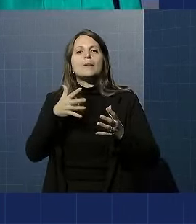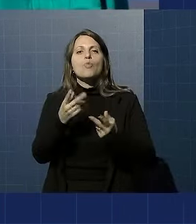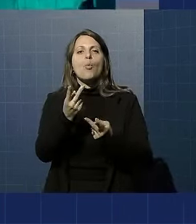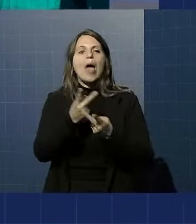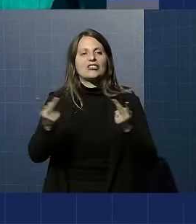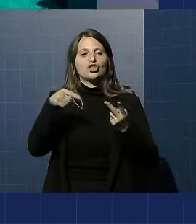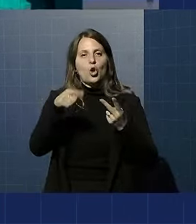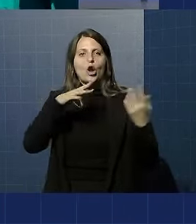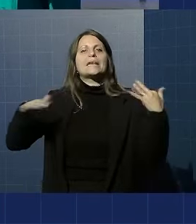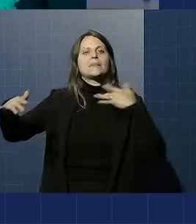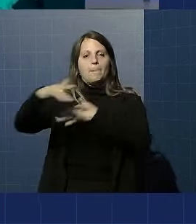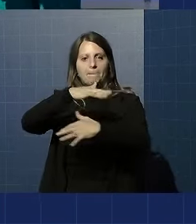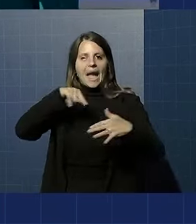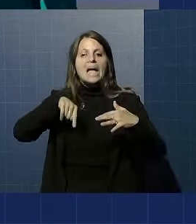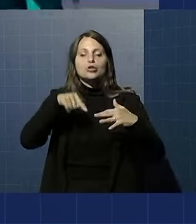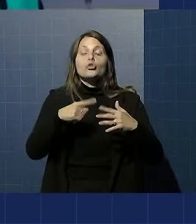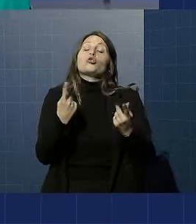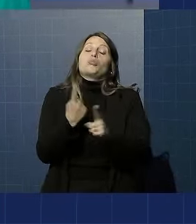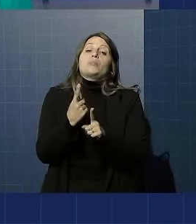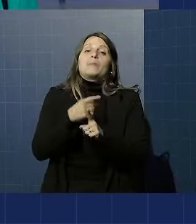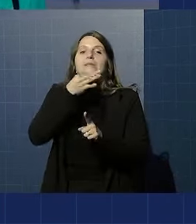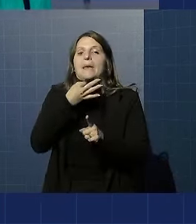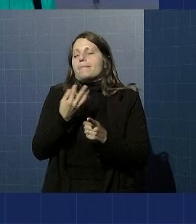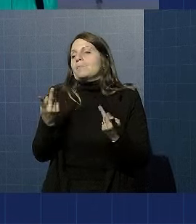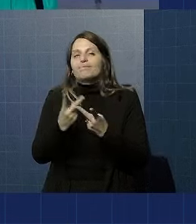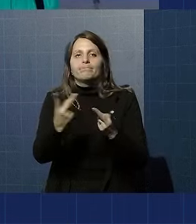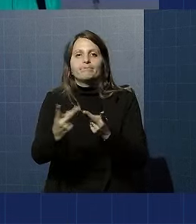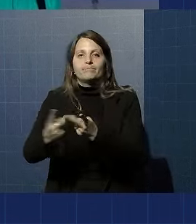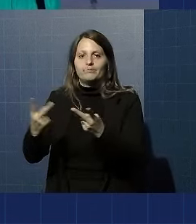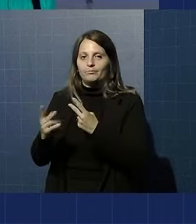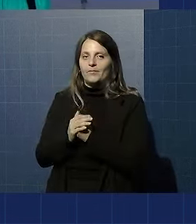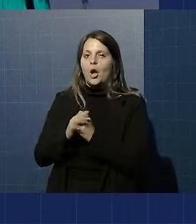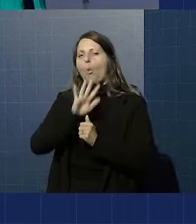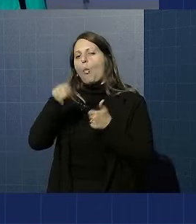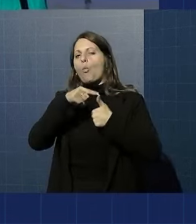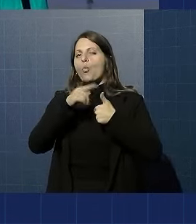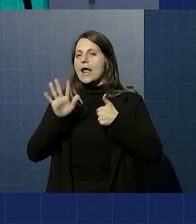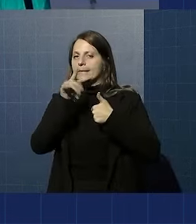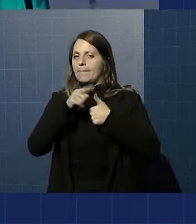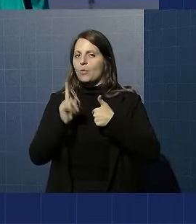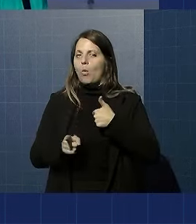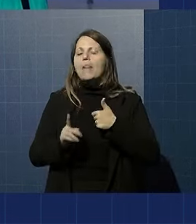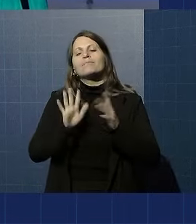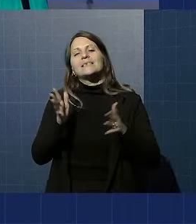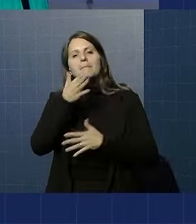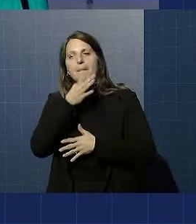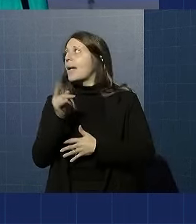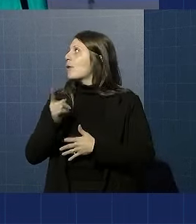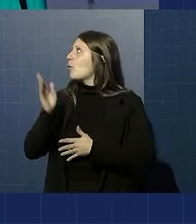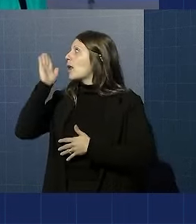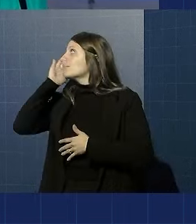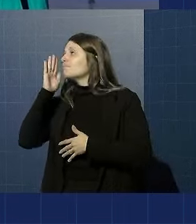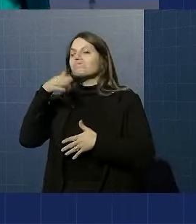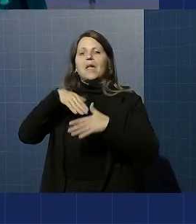think everybody likes that to some extent. But what we do with these people is we put them in bed for 60